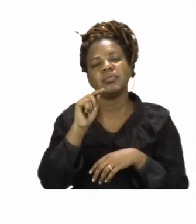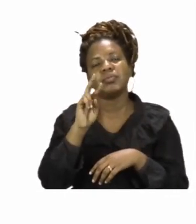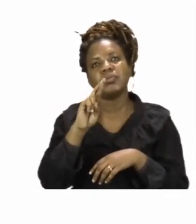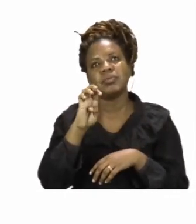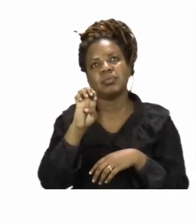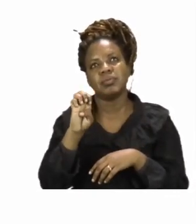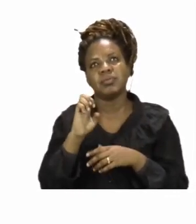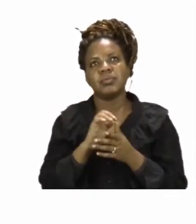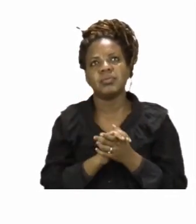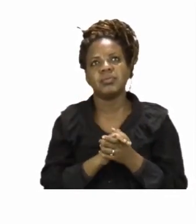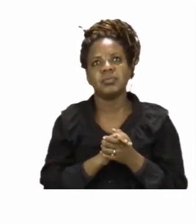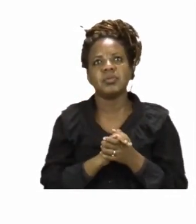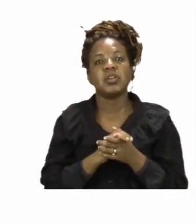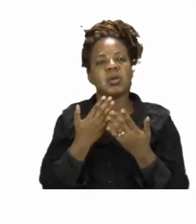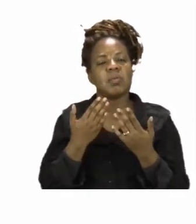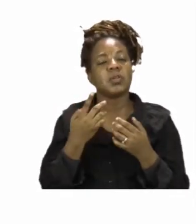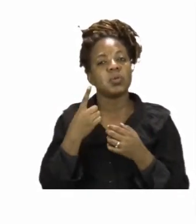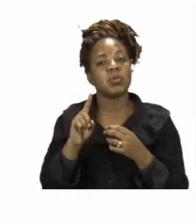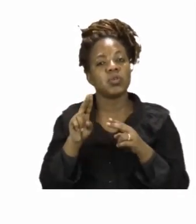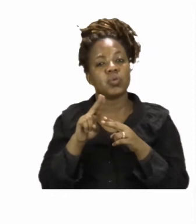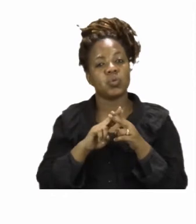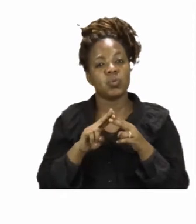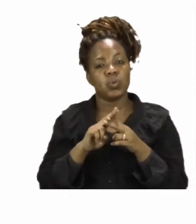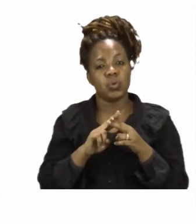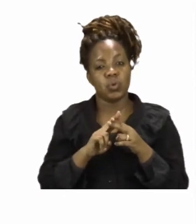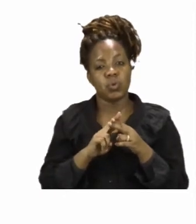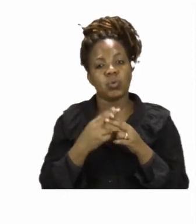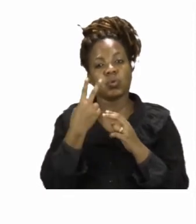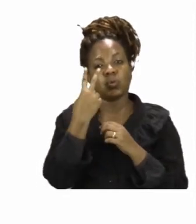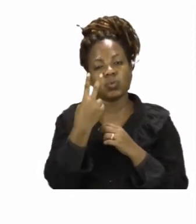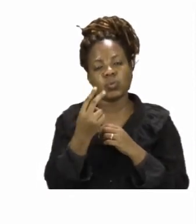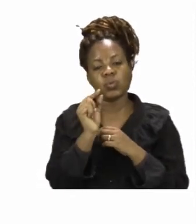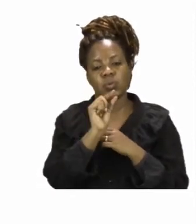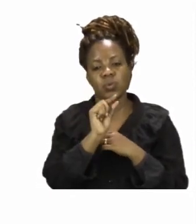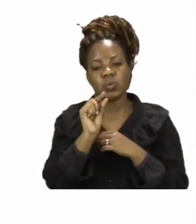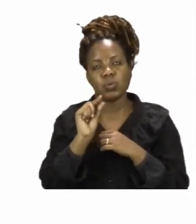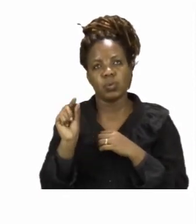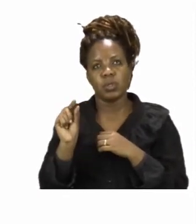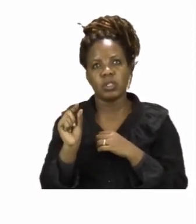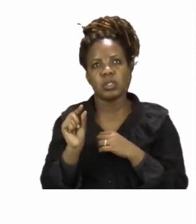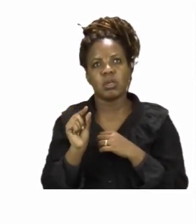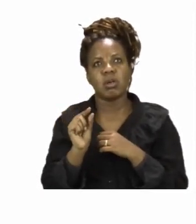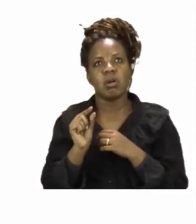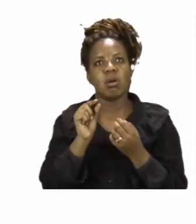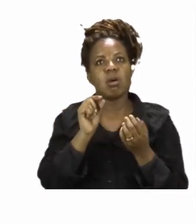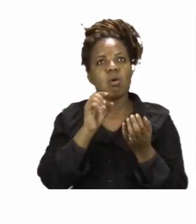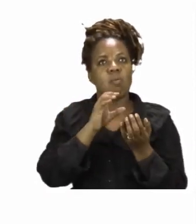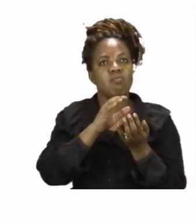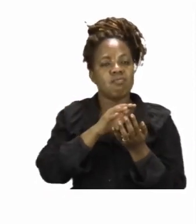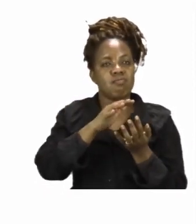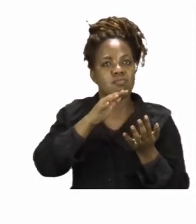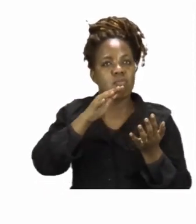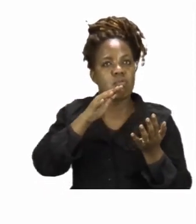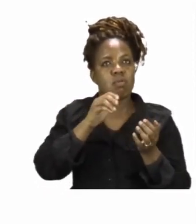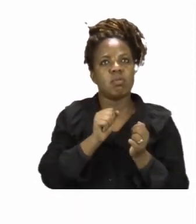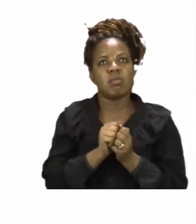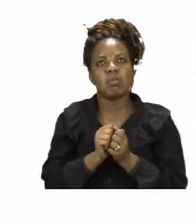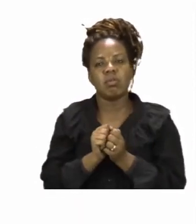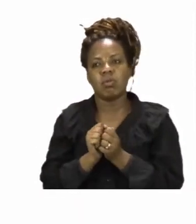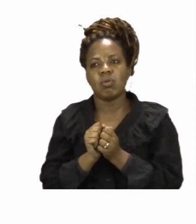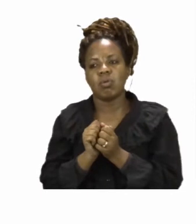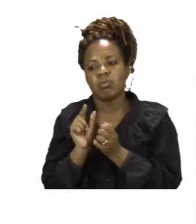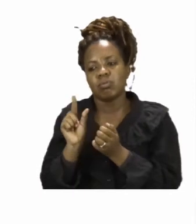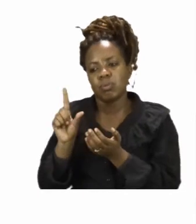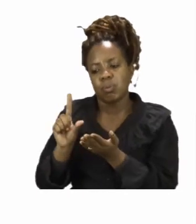use keywords that means more or less, which means that